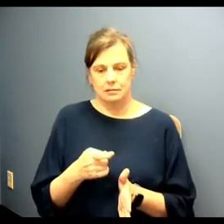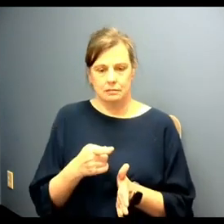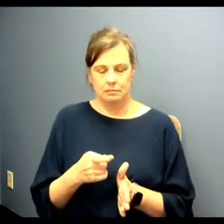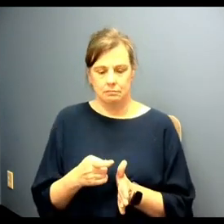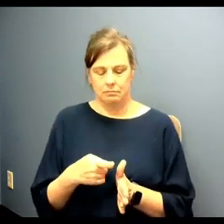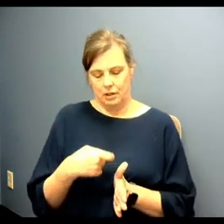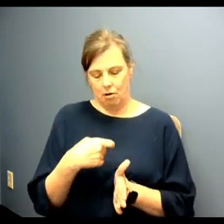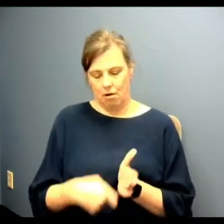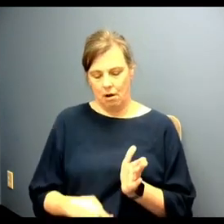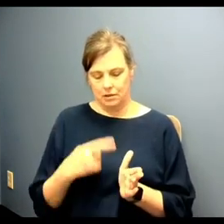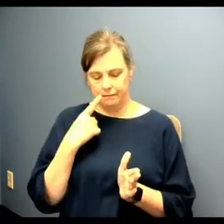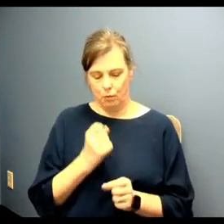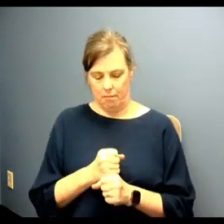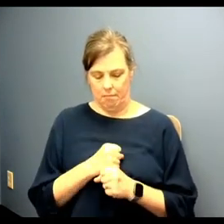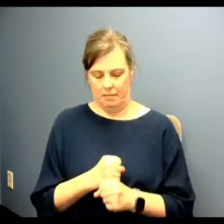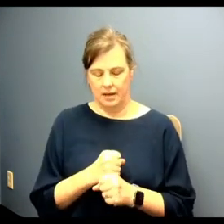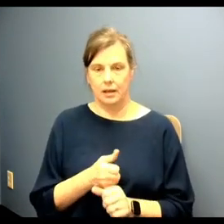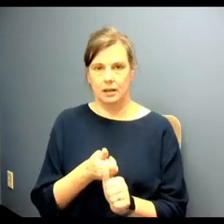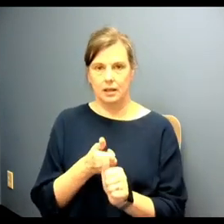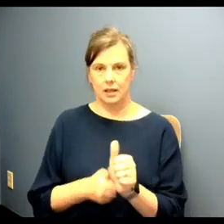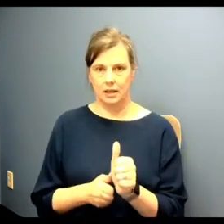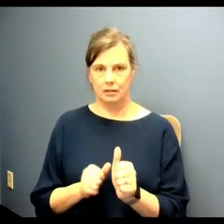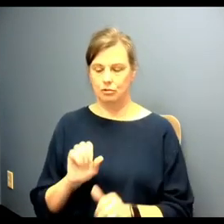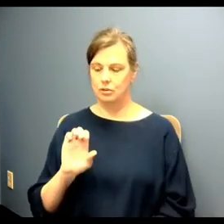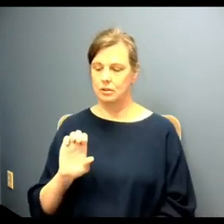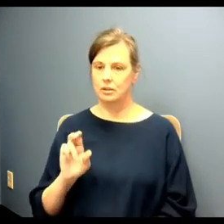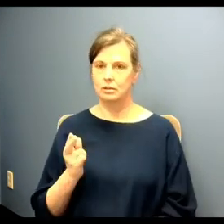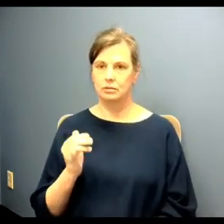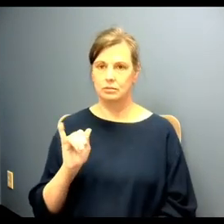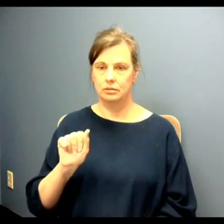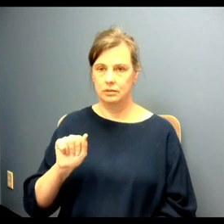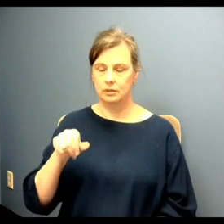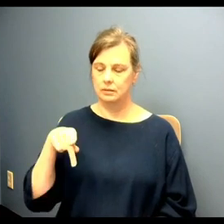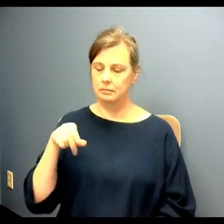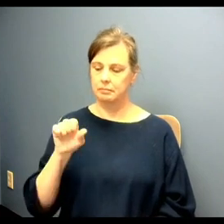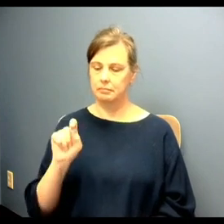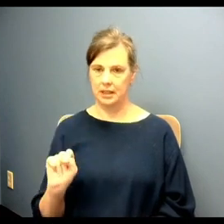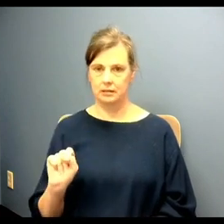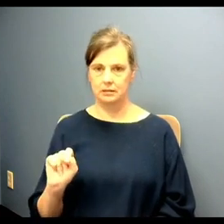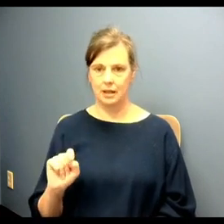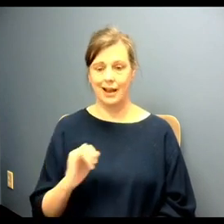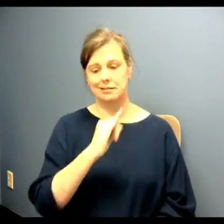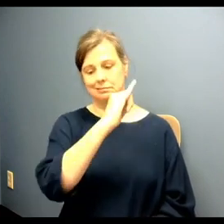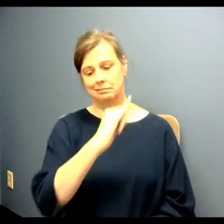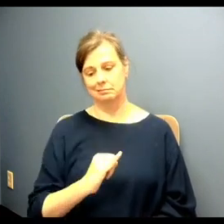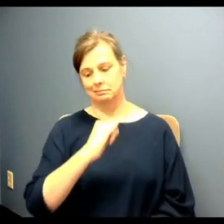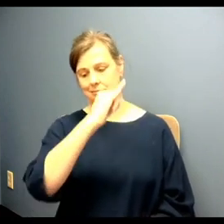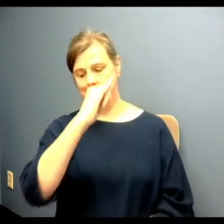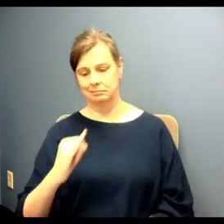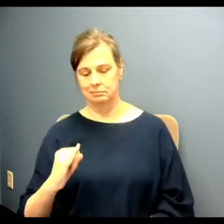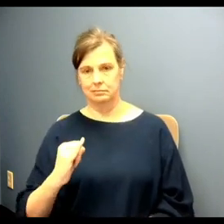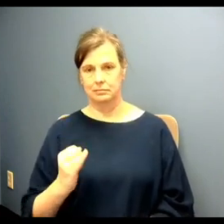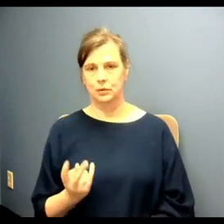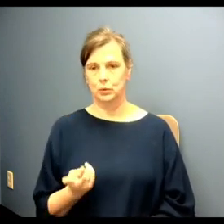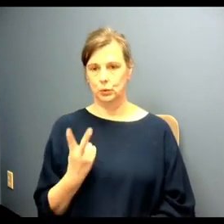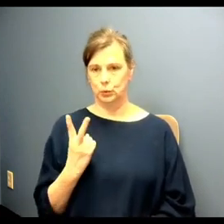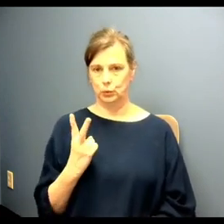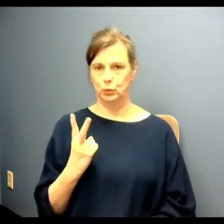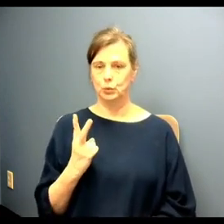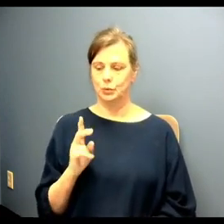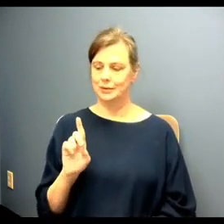additional chia pet. And let's also have two demand curves that we'll draw in.